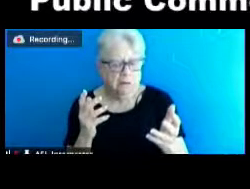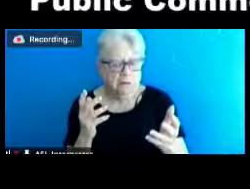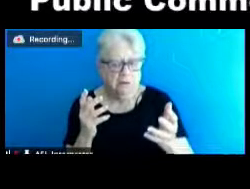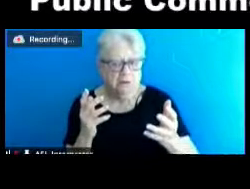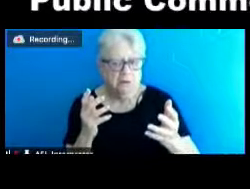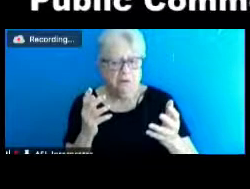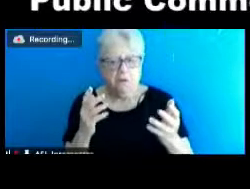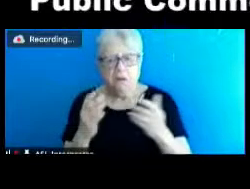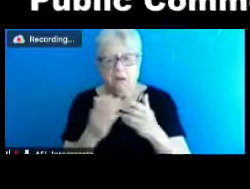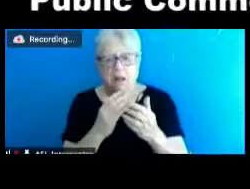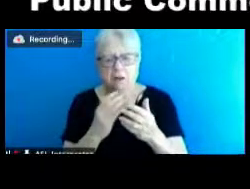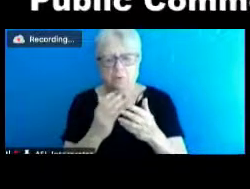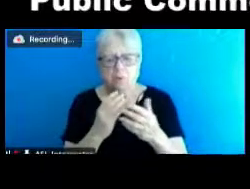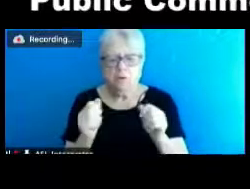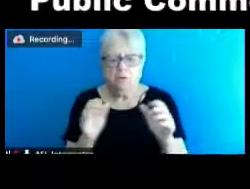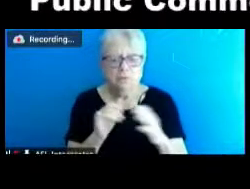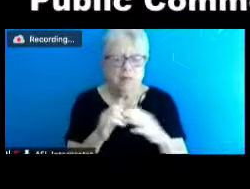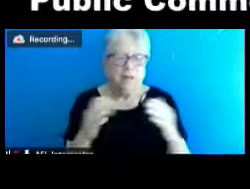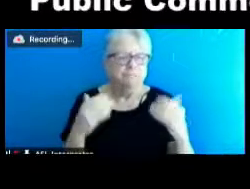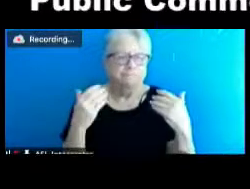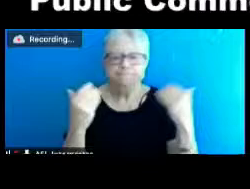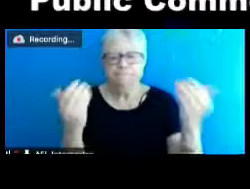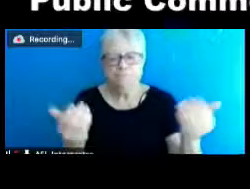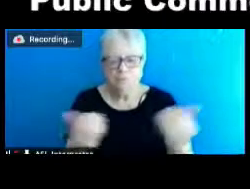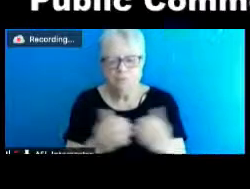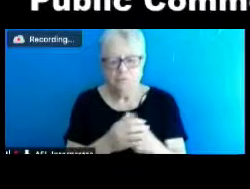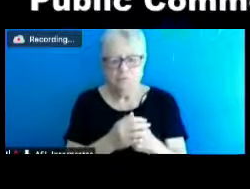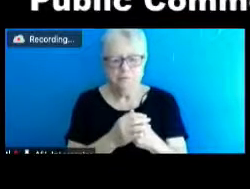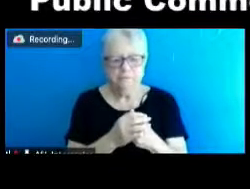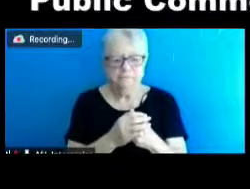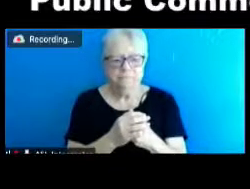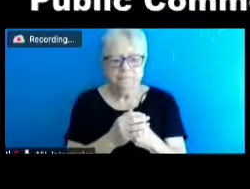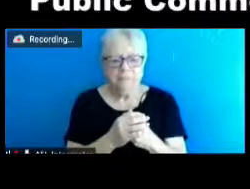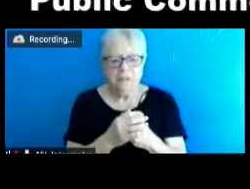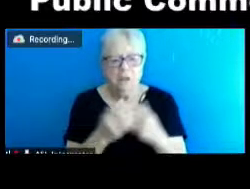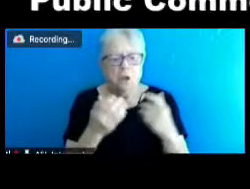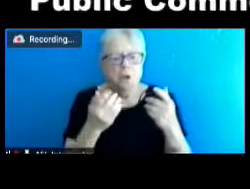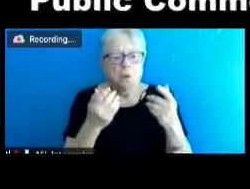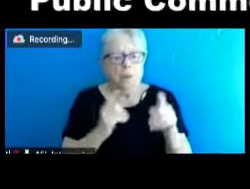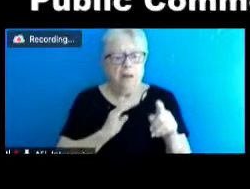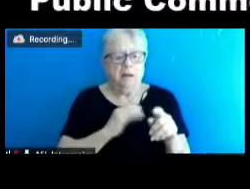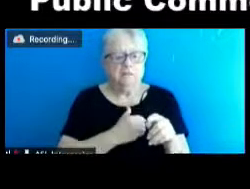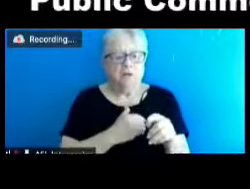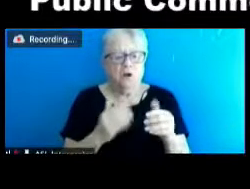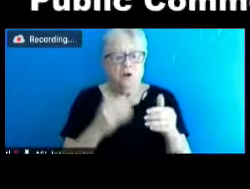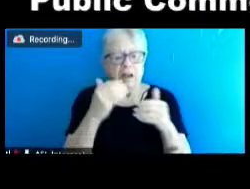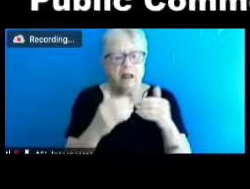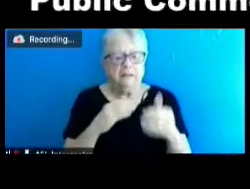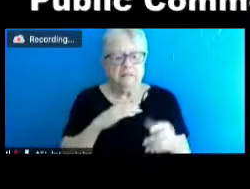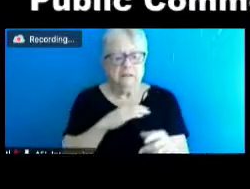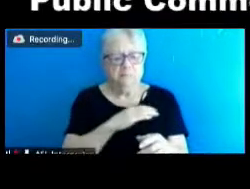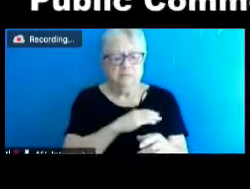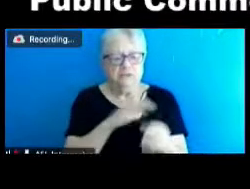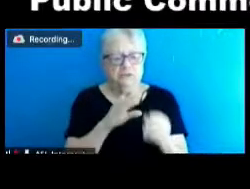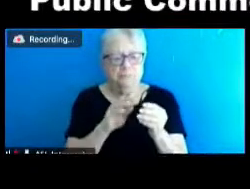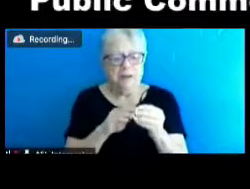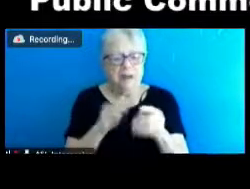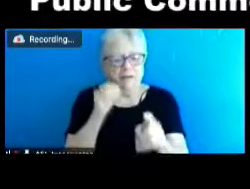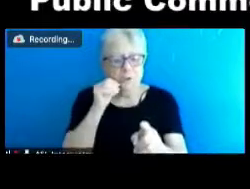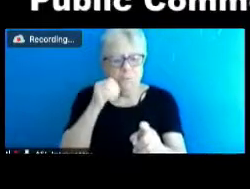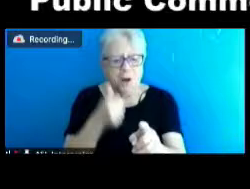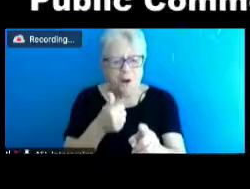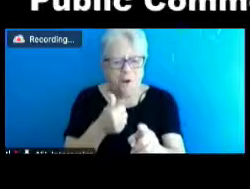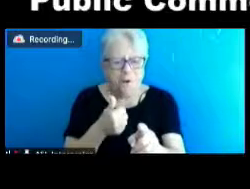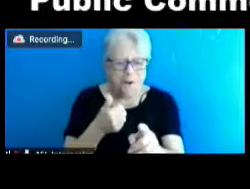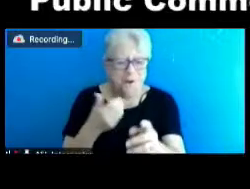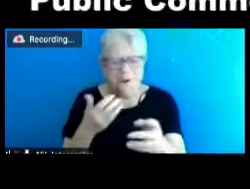What do you think would be best going forward? Yeah. When's our next commission meeting? Tomorrow. Wow. Oh, then